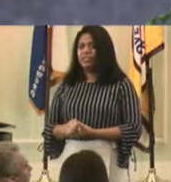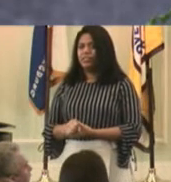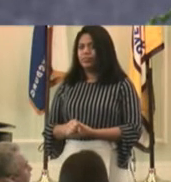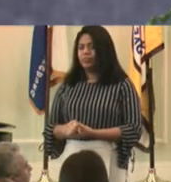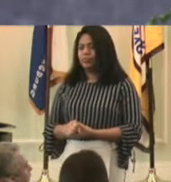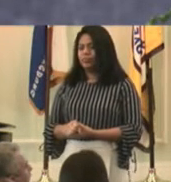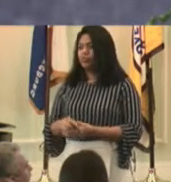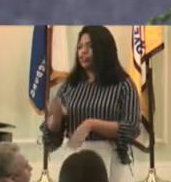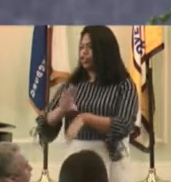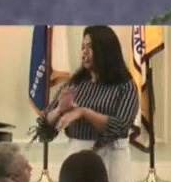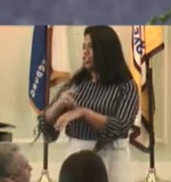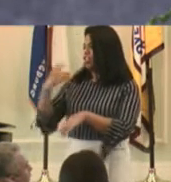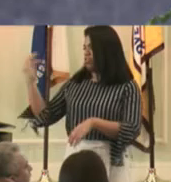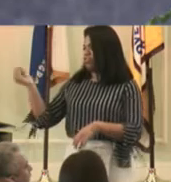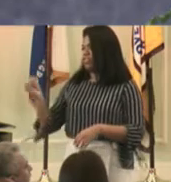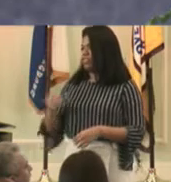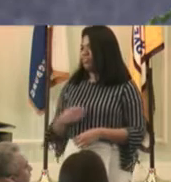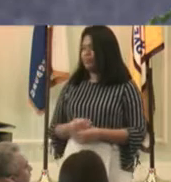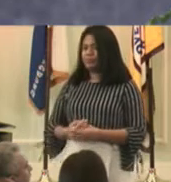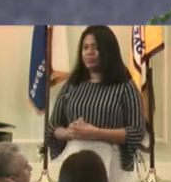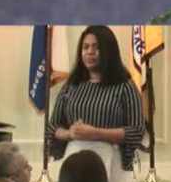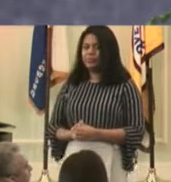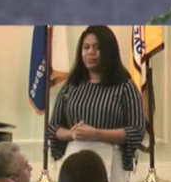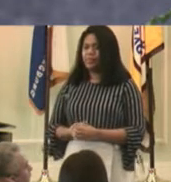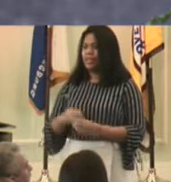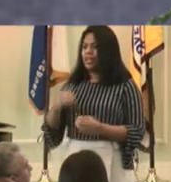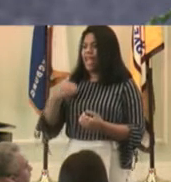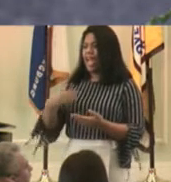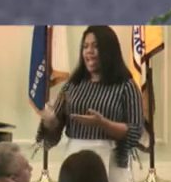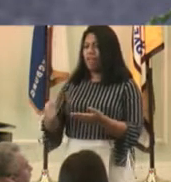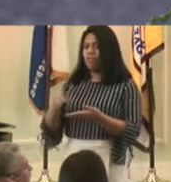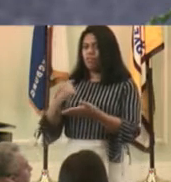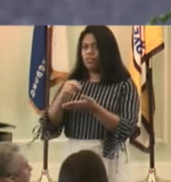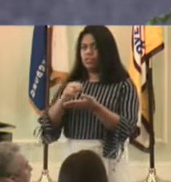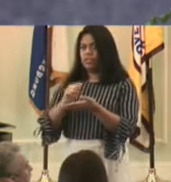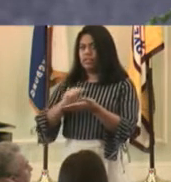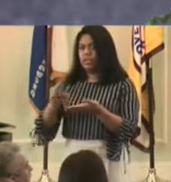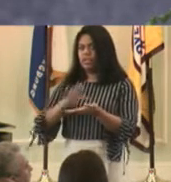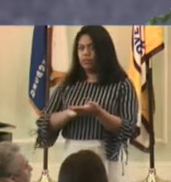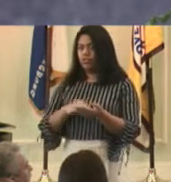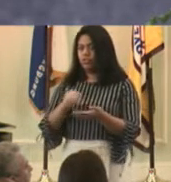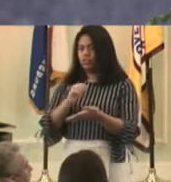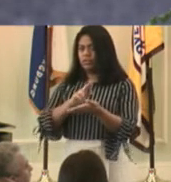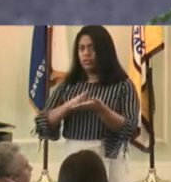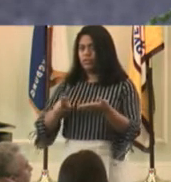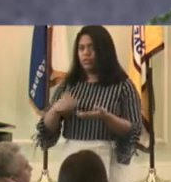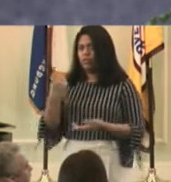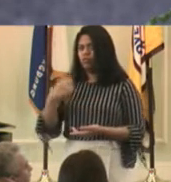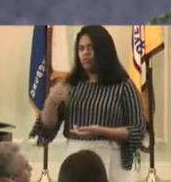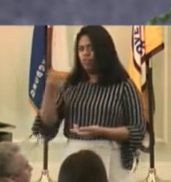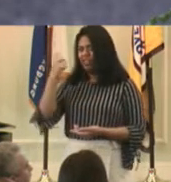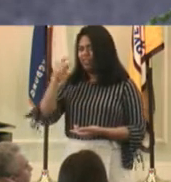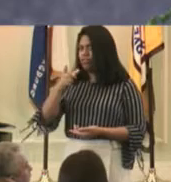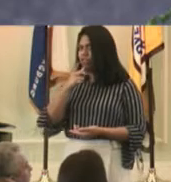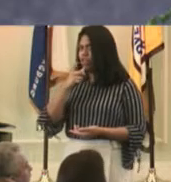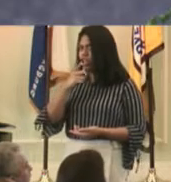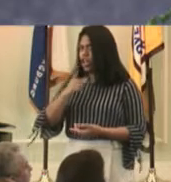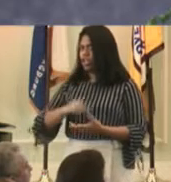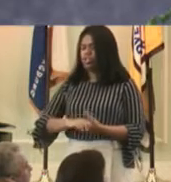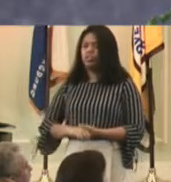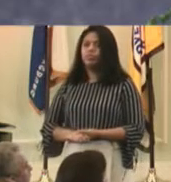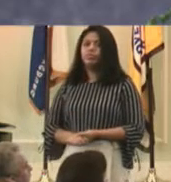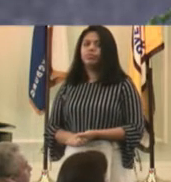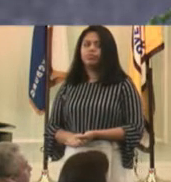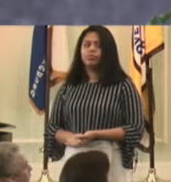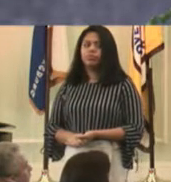forward to that. There's a sign-up sheet in the foyer. I believe that is for potluck. Okay, I'm getting a nod for that. So please come out.